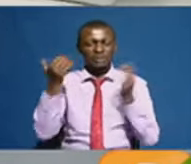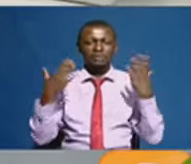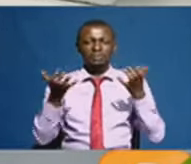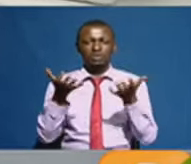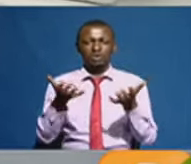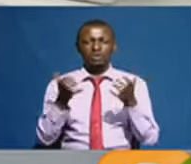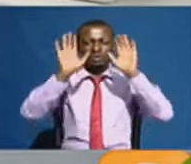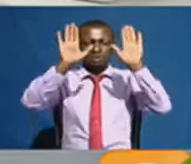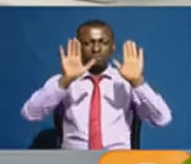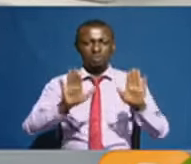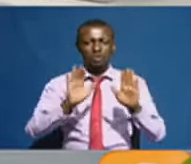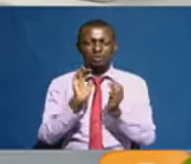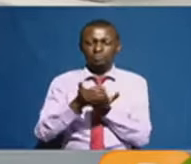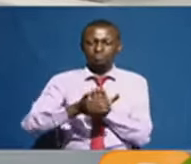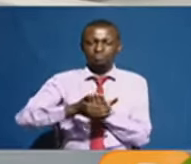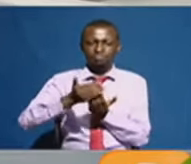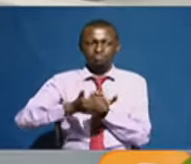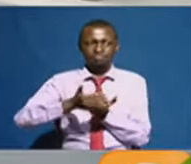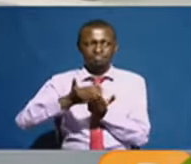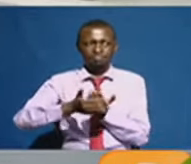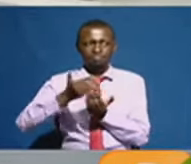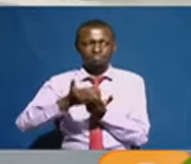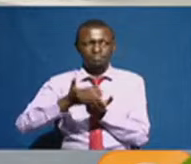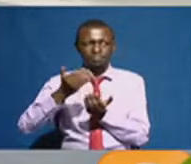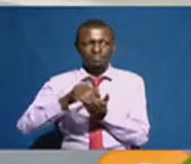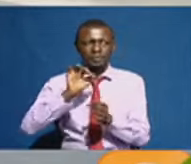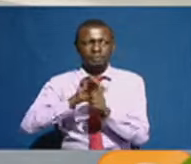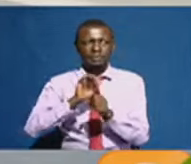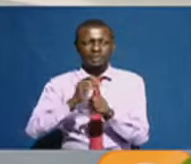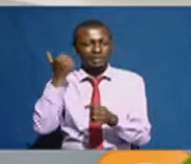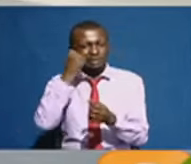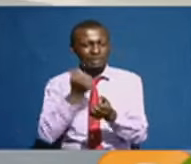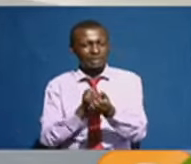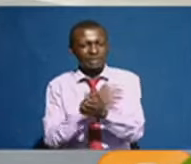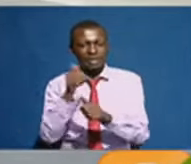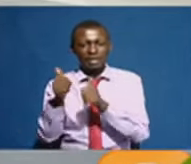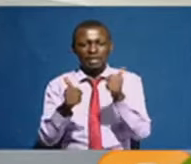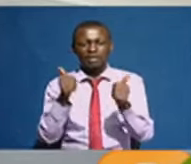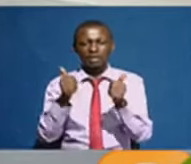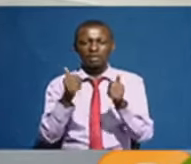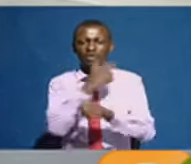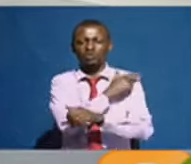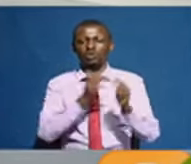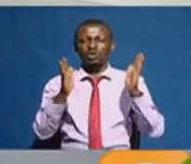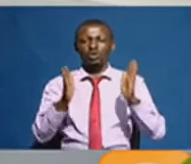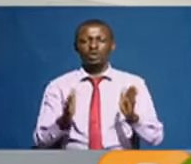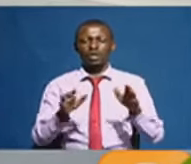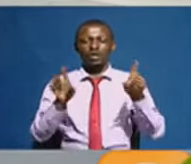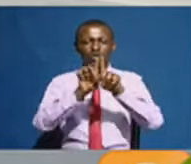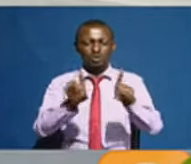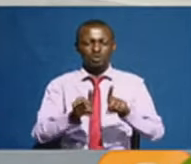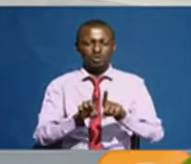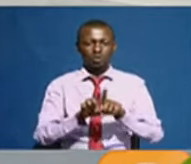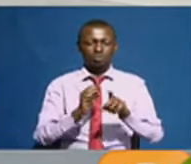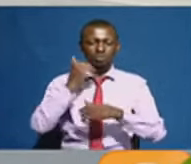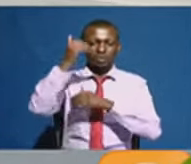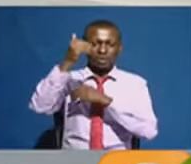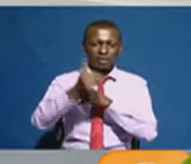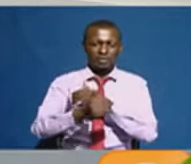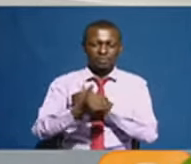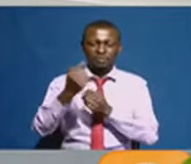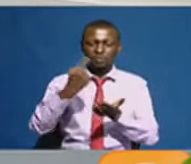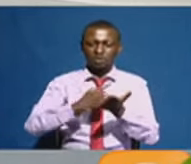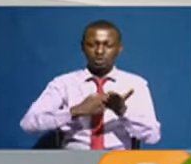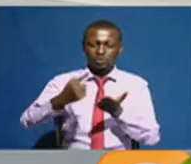of critical care, maybe cancer patients and others, particularly the specialist doctors, join in. Because after weeks of not